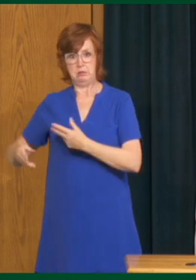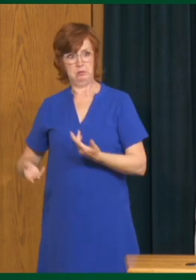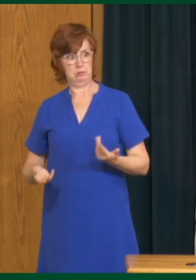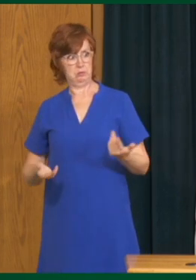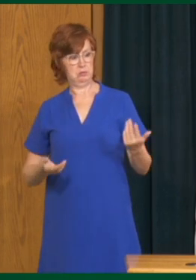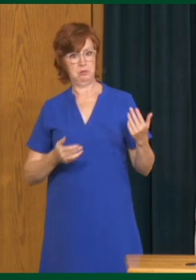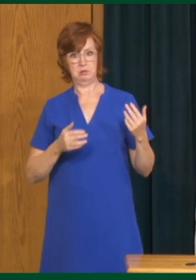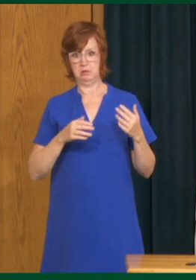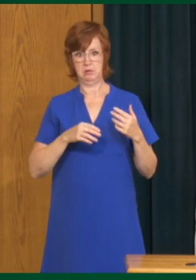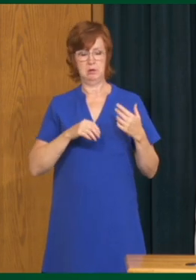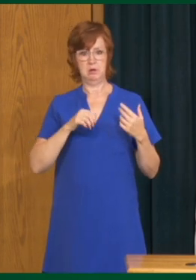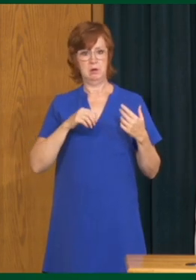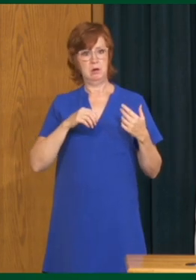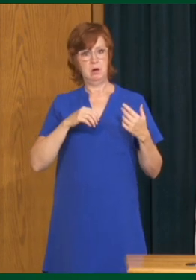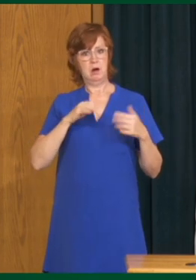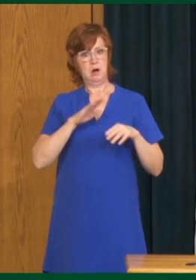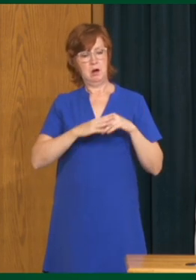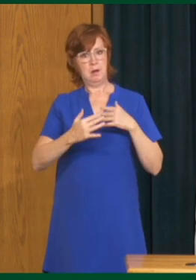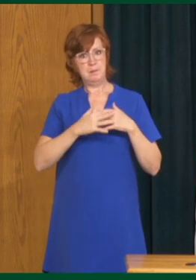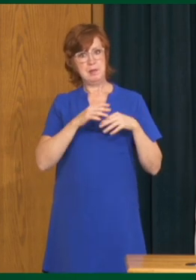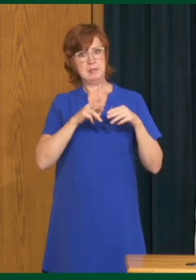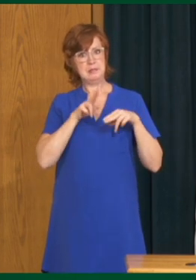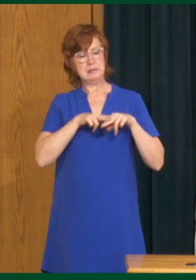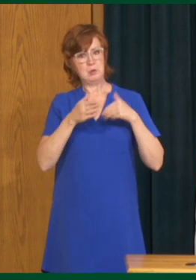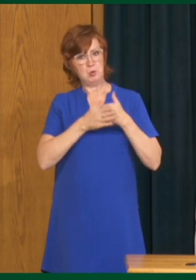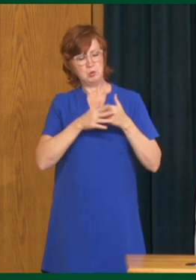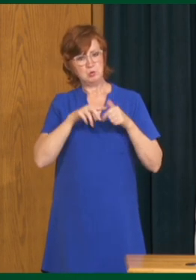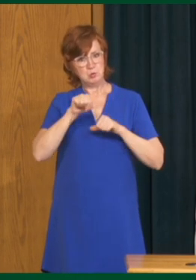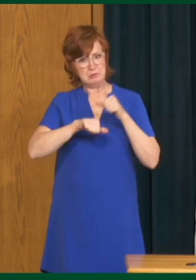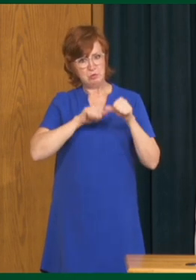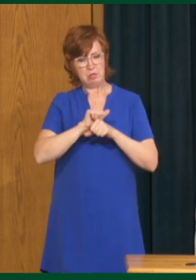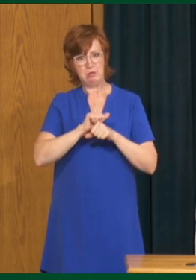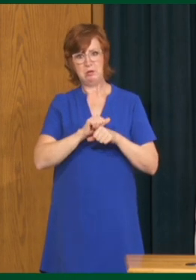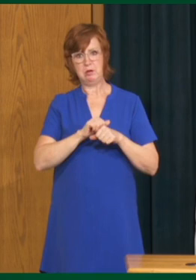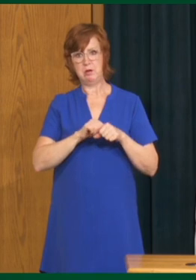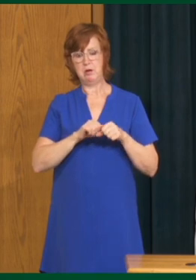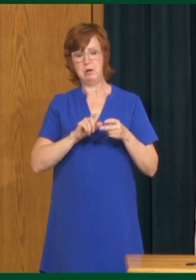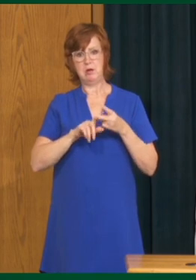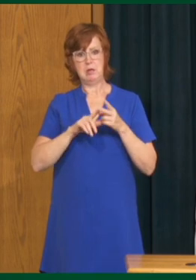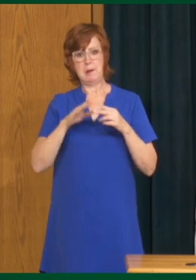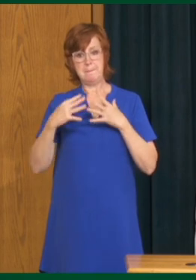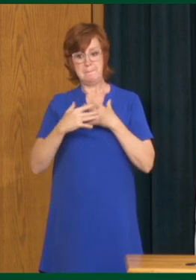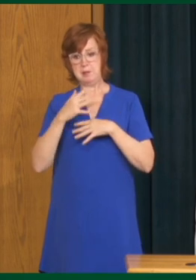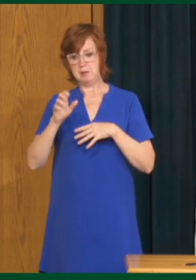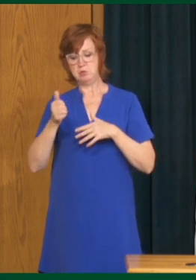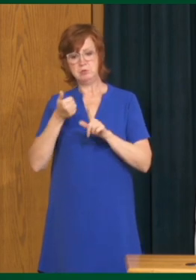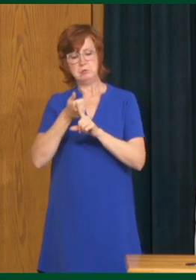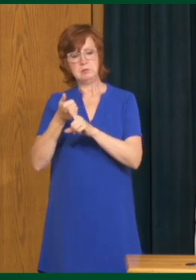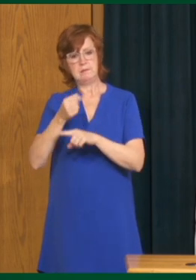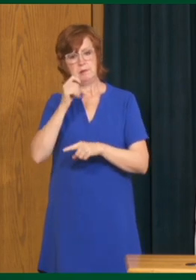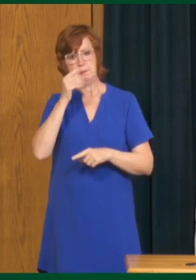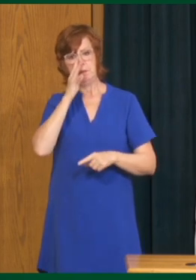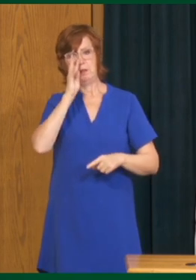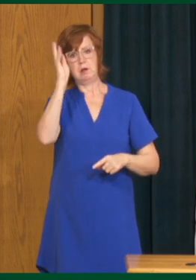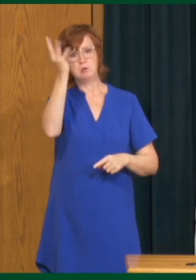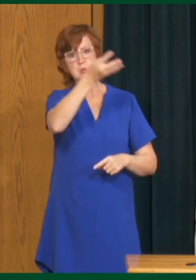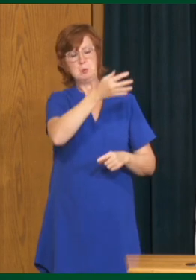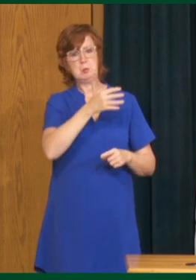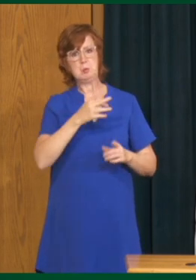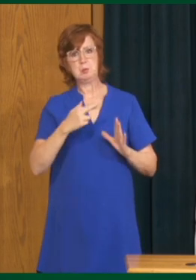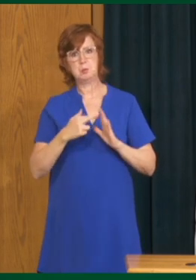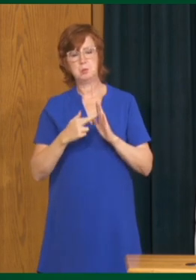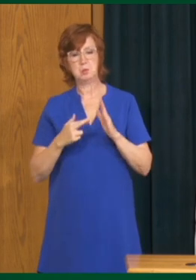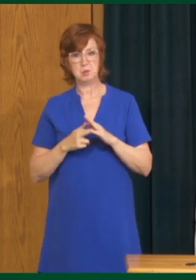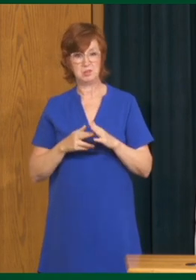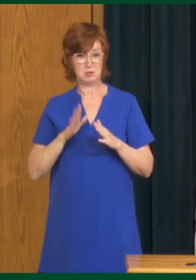aren't social distancing, or maybe the beaches themselves aren't following the rules. Will there be any fines?